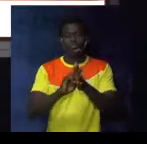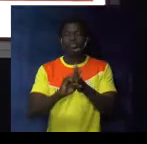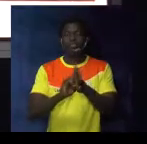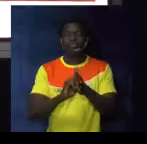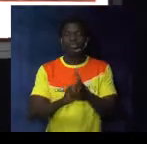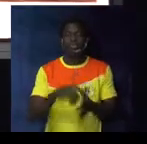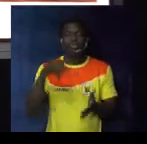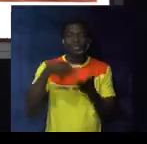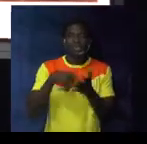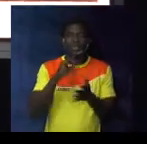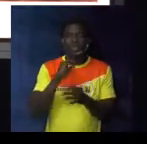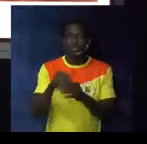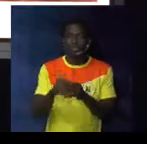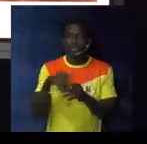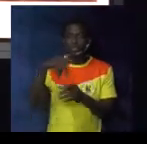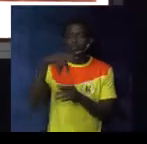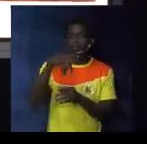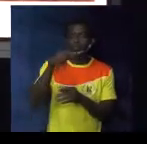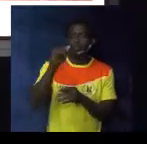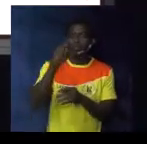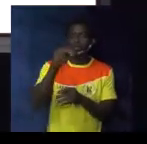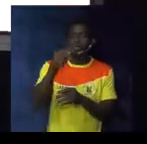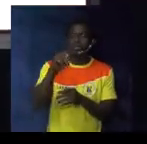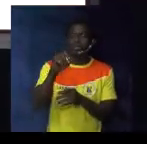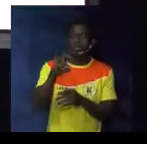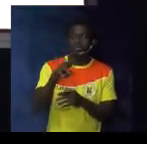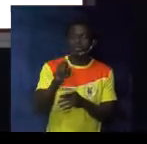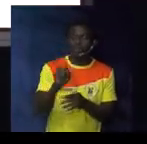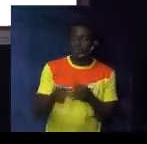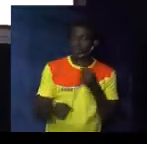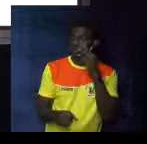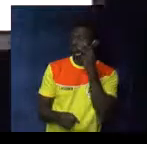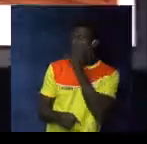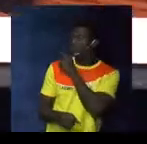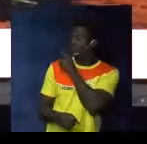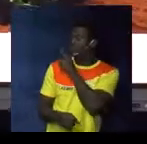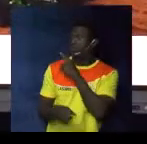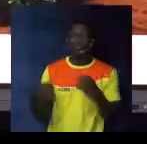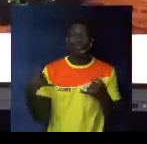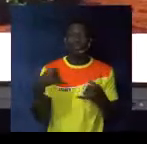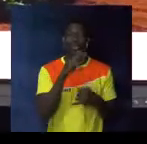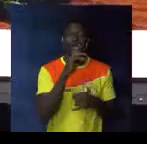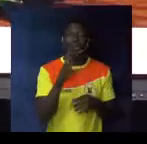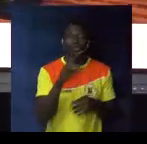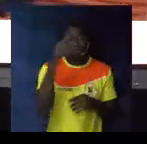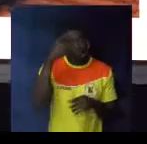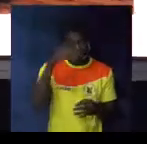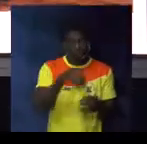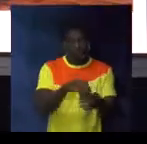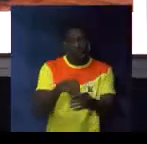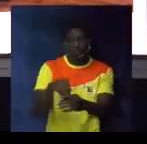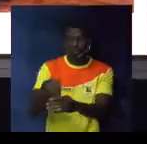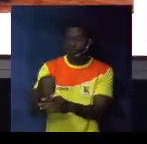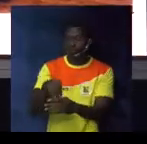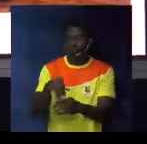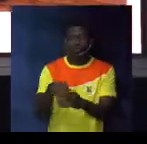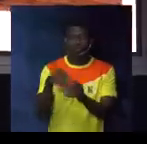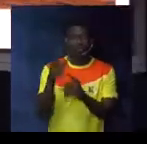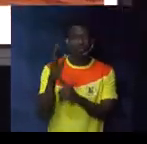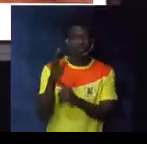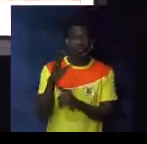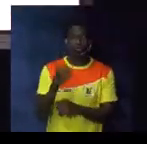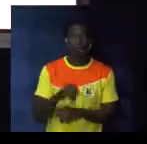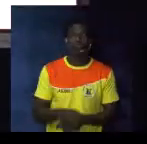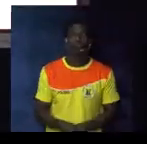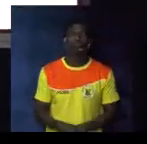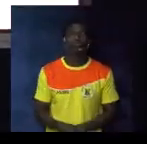of agricultural machines, and this is planters. This is what? Planters. They are used for sowing